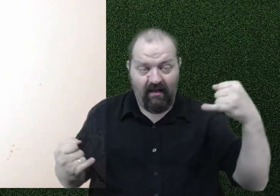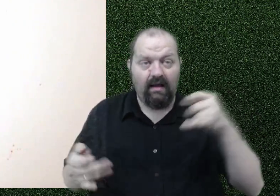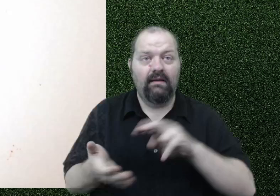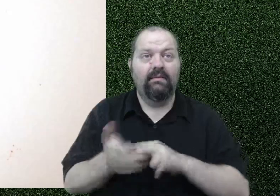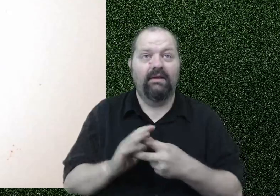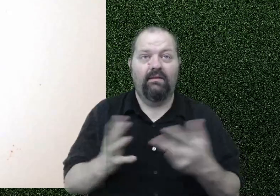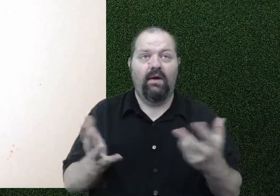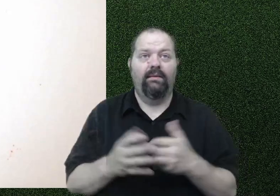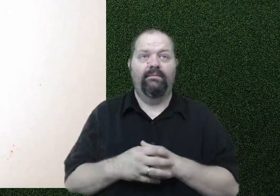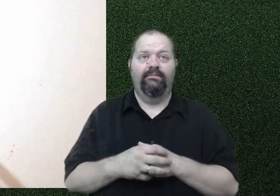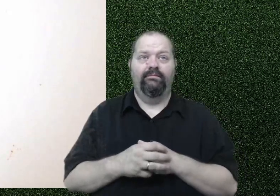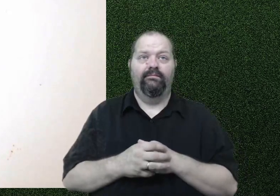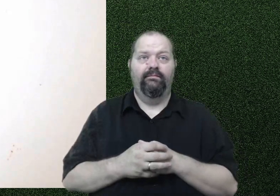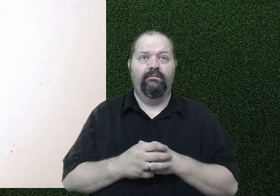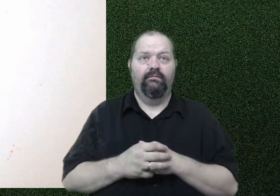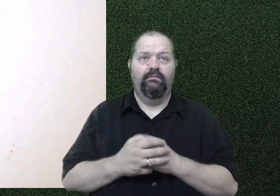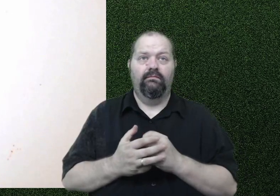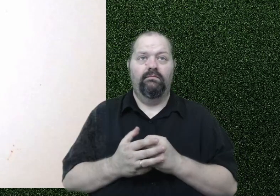then